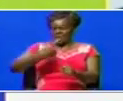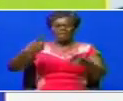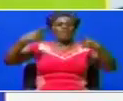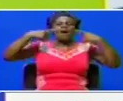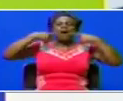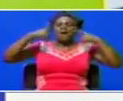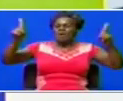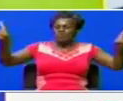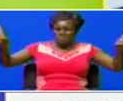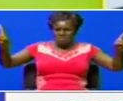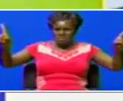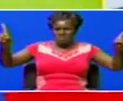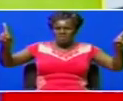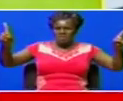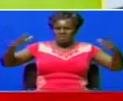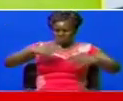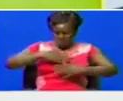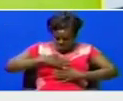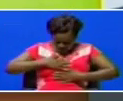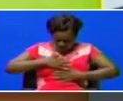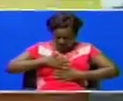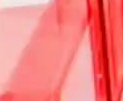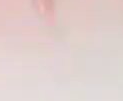declare Honorable Uhuru Kenyatta